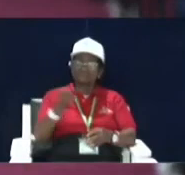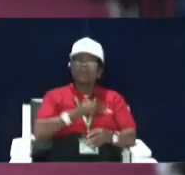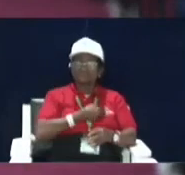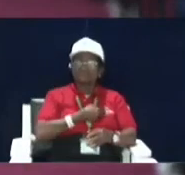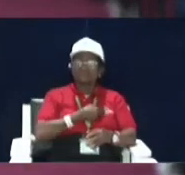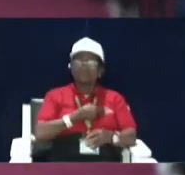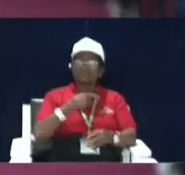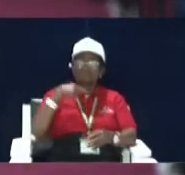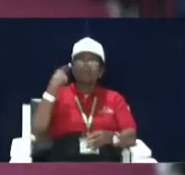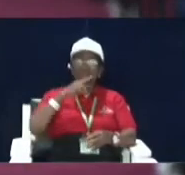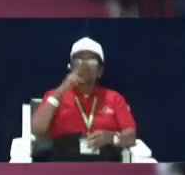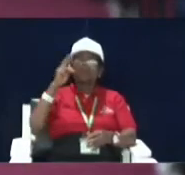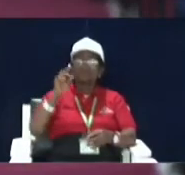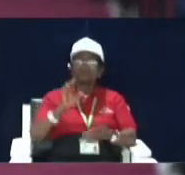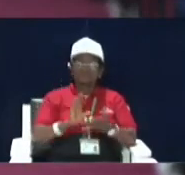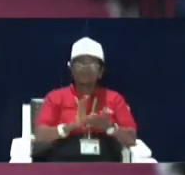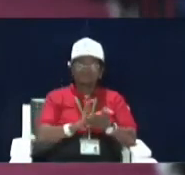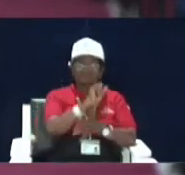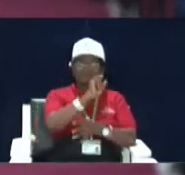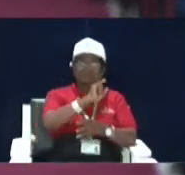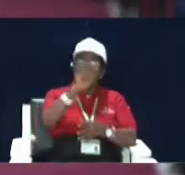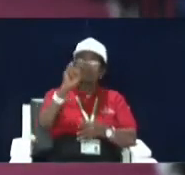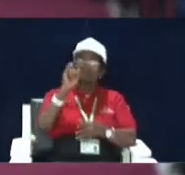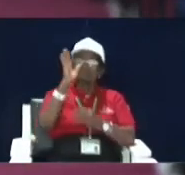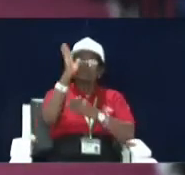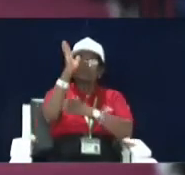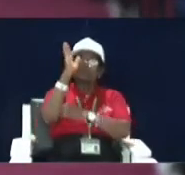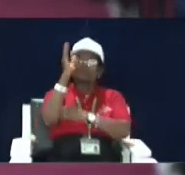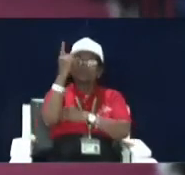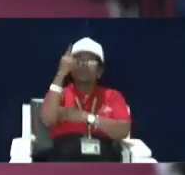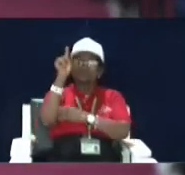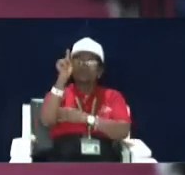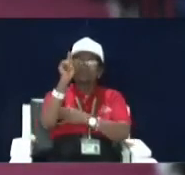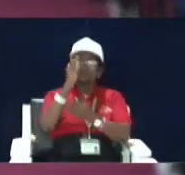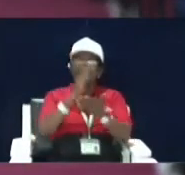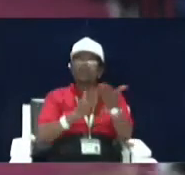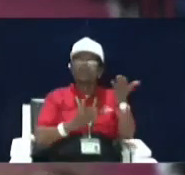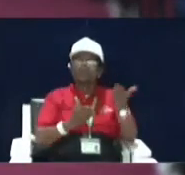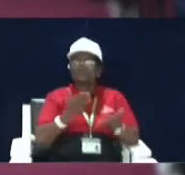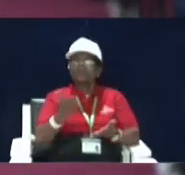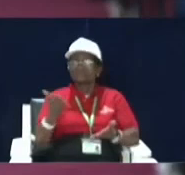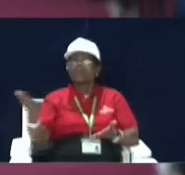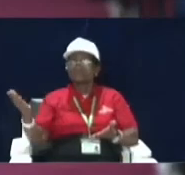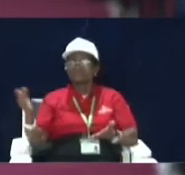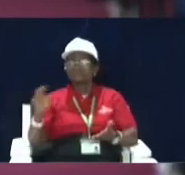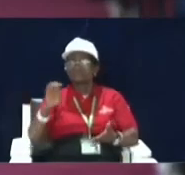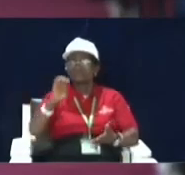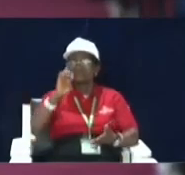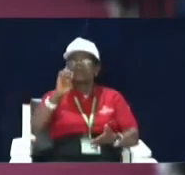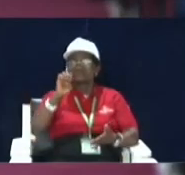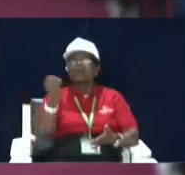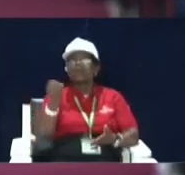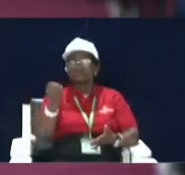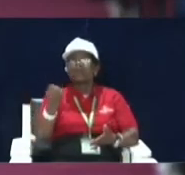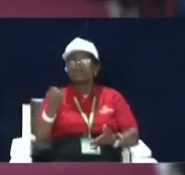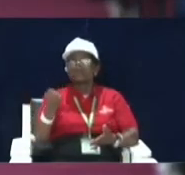who are trusting God for something else, you can say,